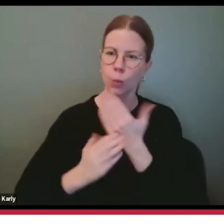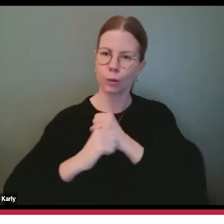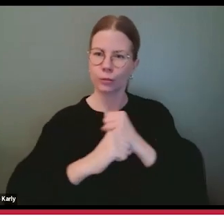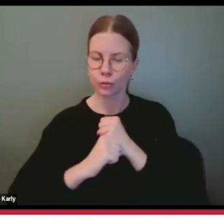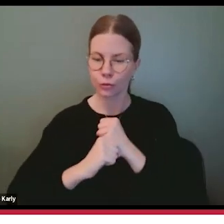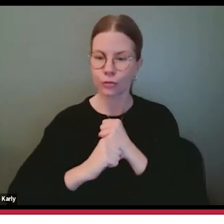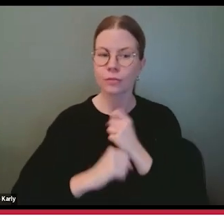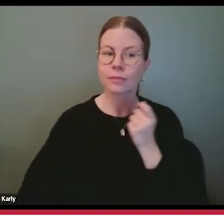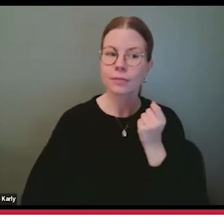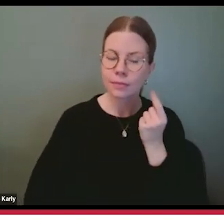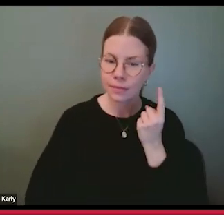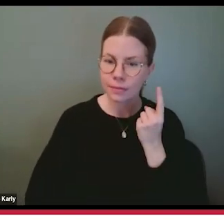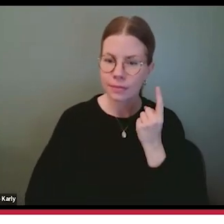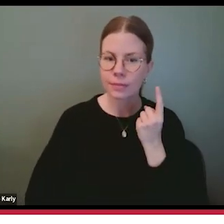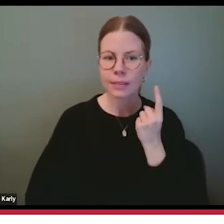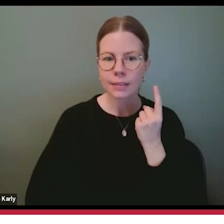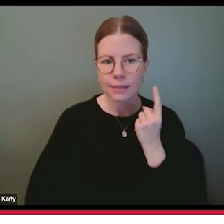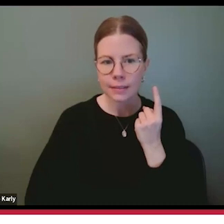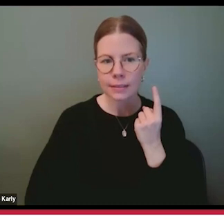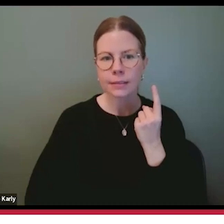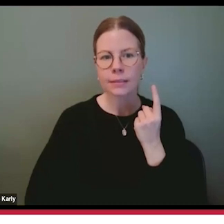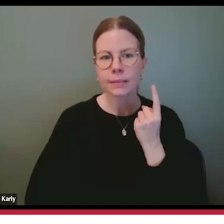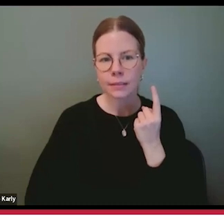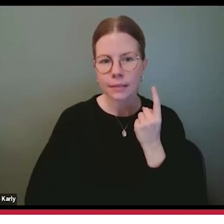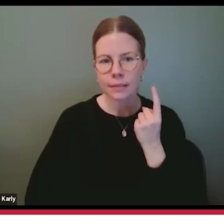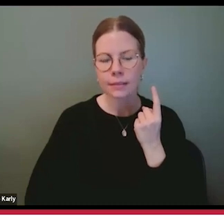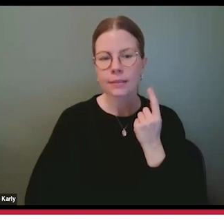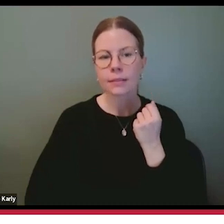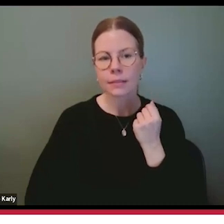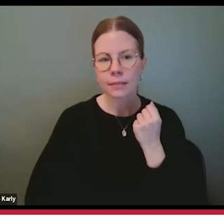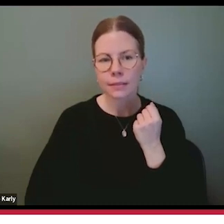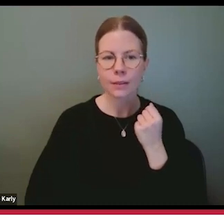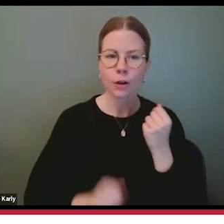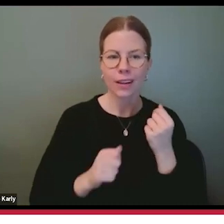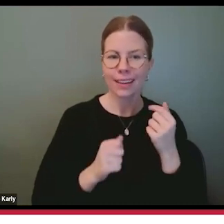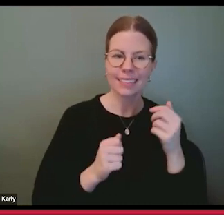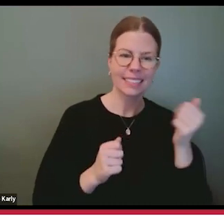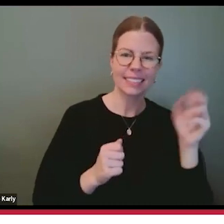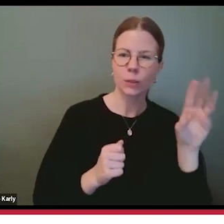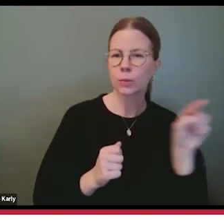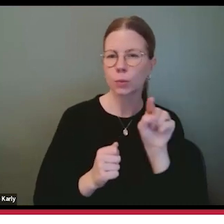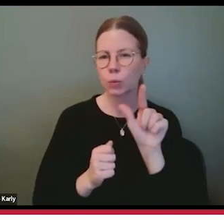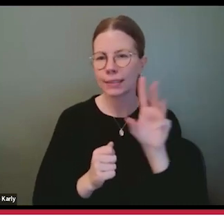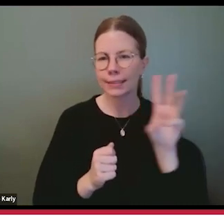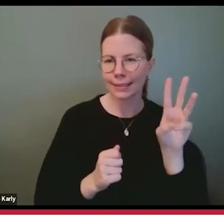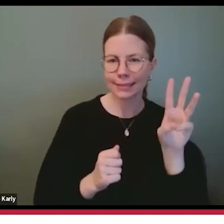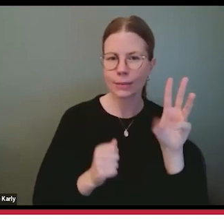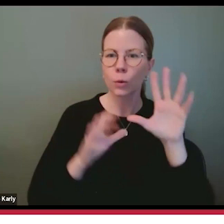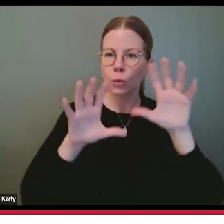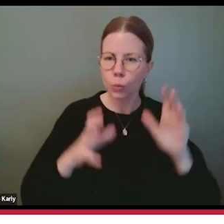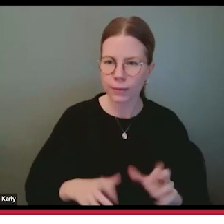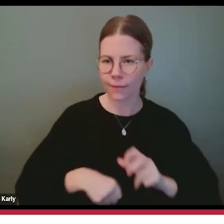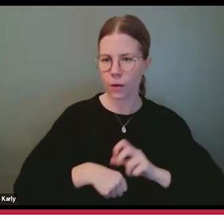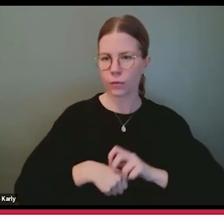or 26, people disagree about it, families of viruses that are known to infect humans. And families are big things